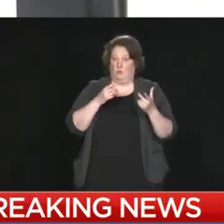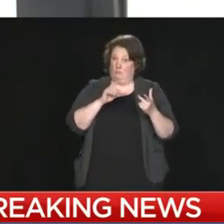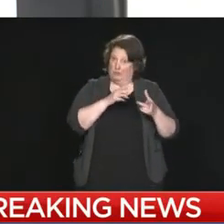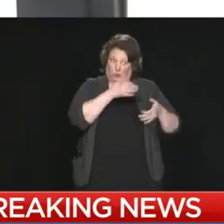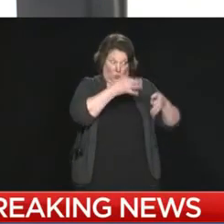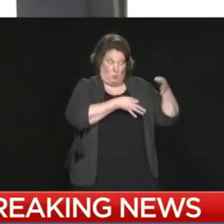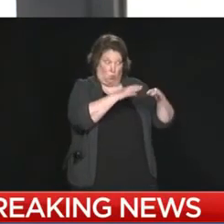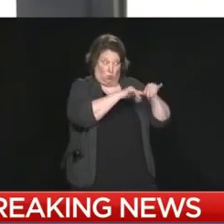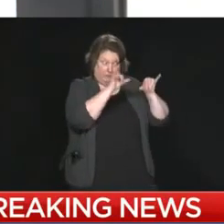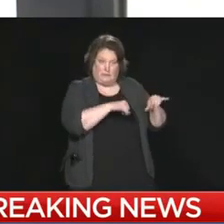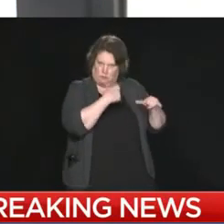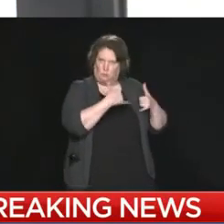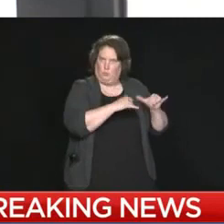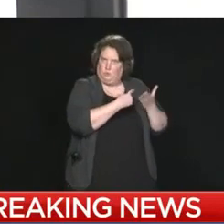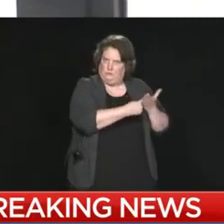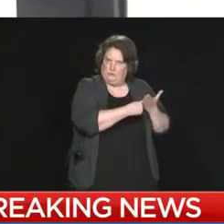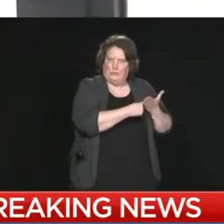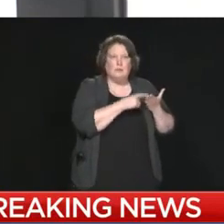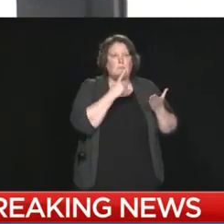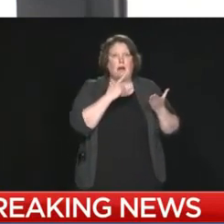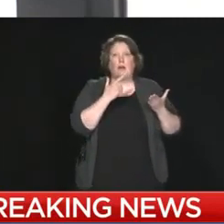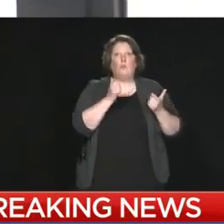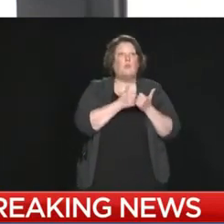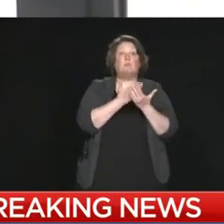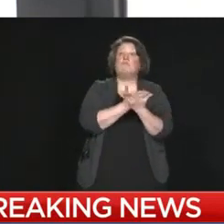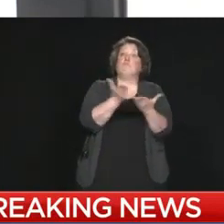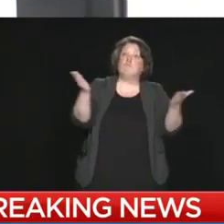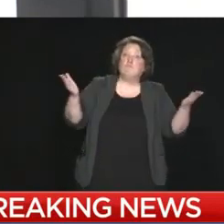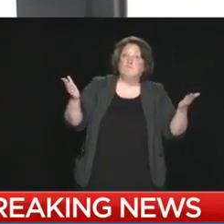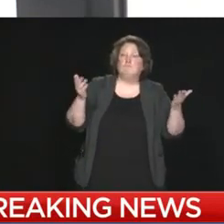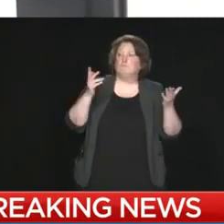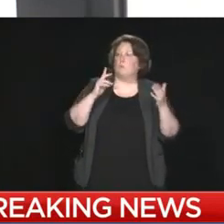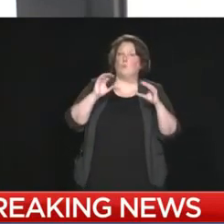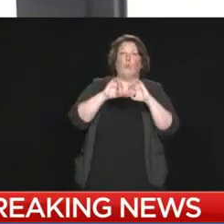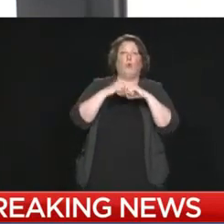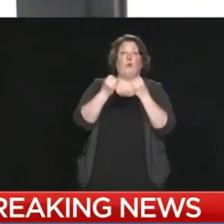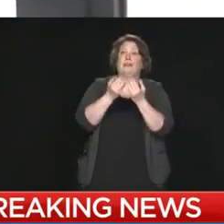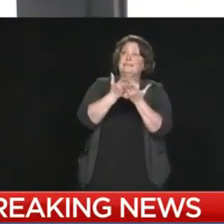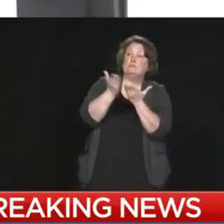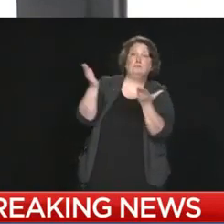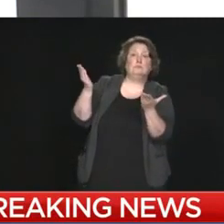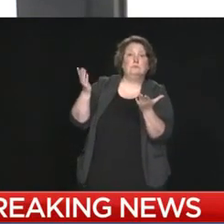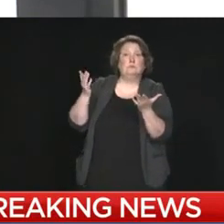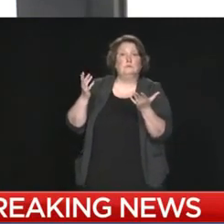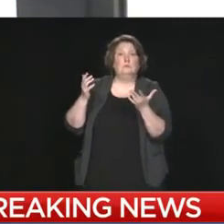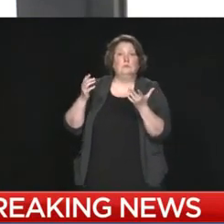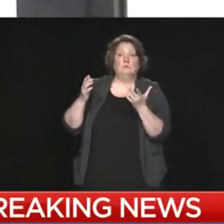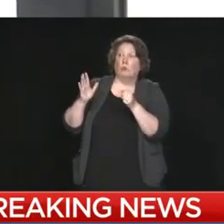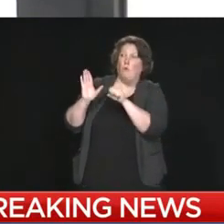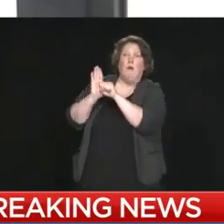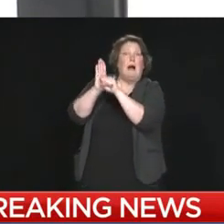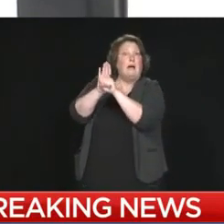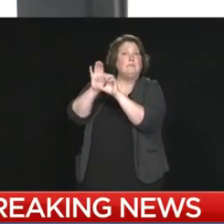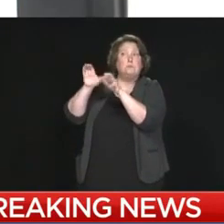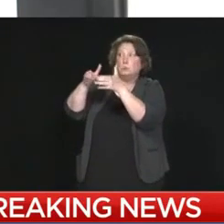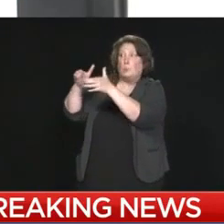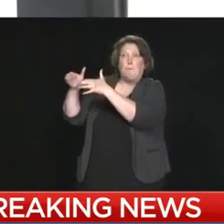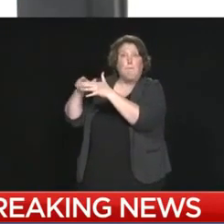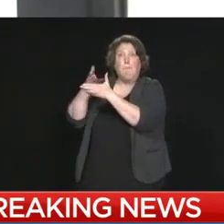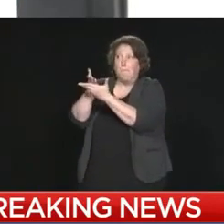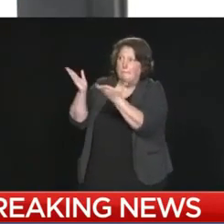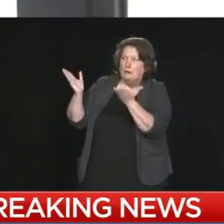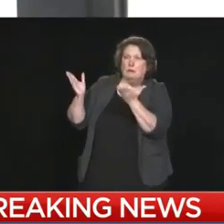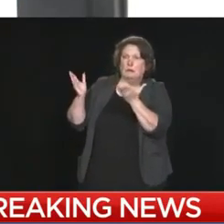system, but with Canadians, with organizations, with different advocacy groups, to look at how we